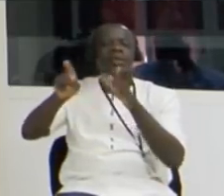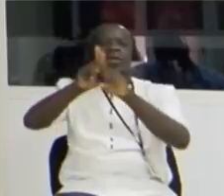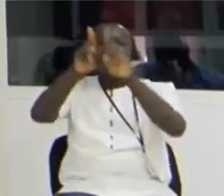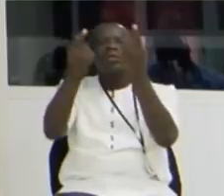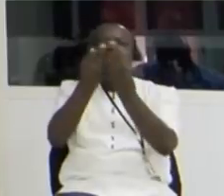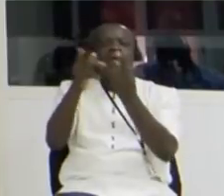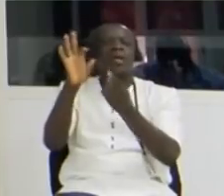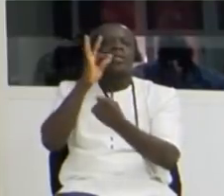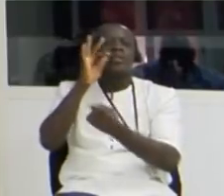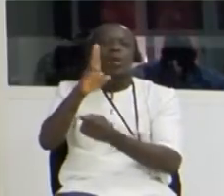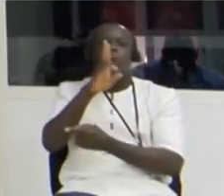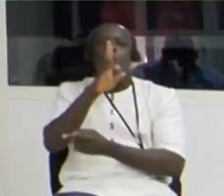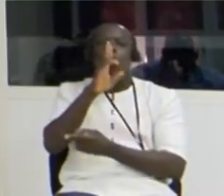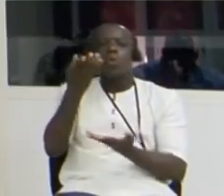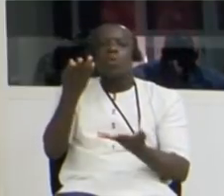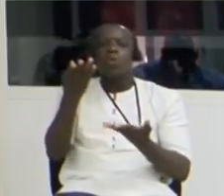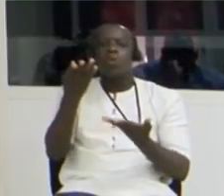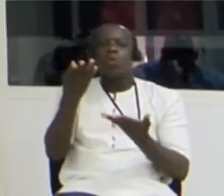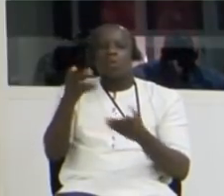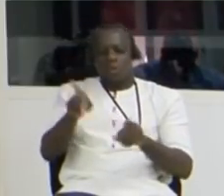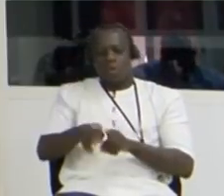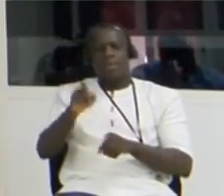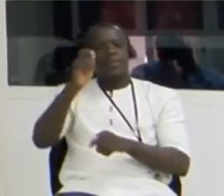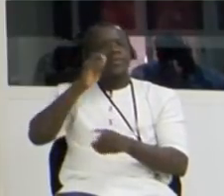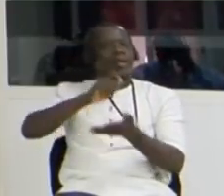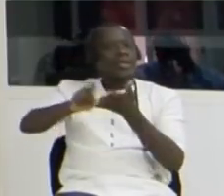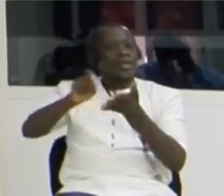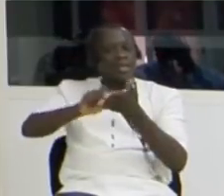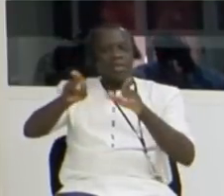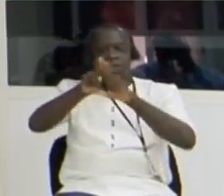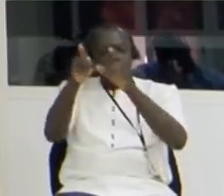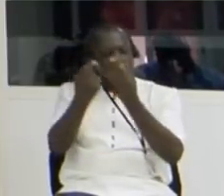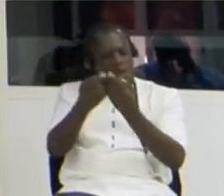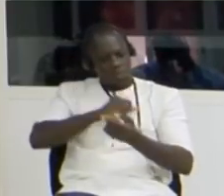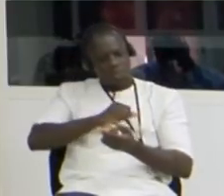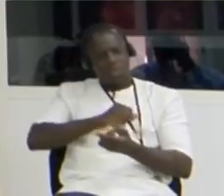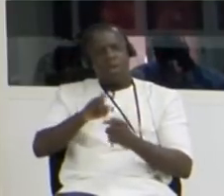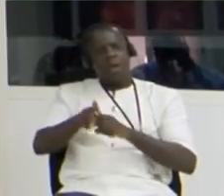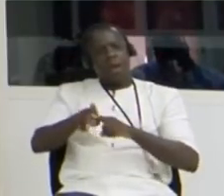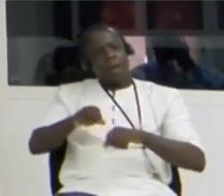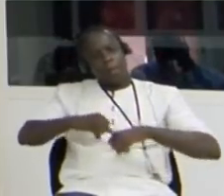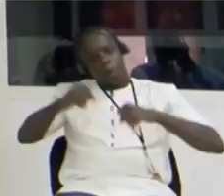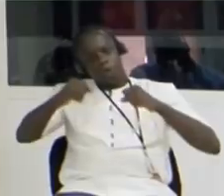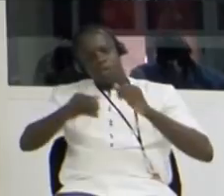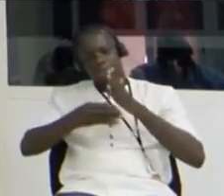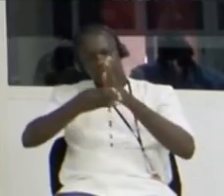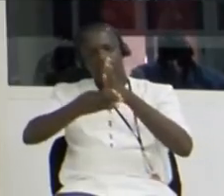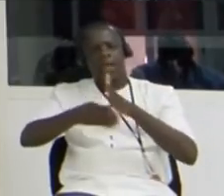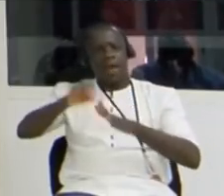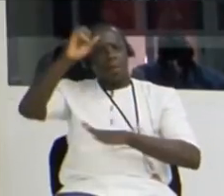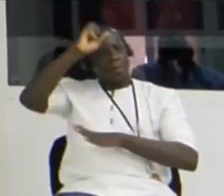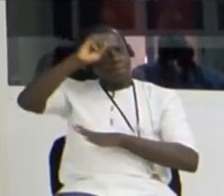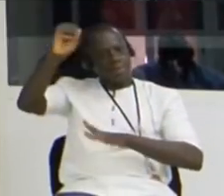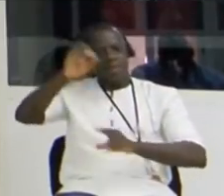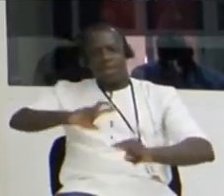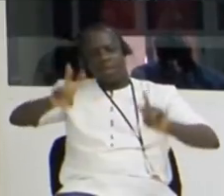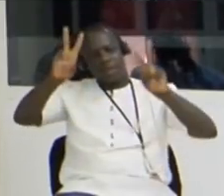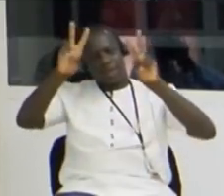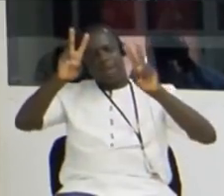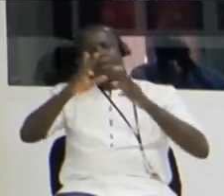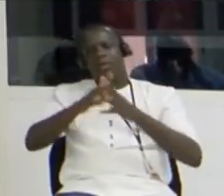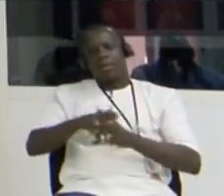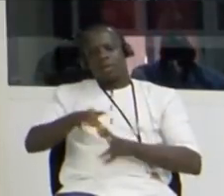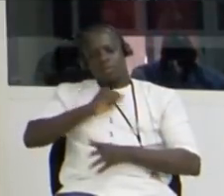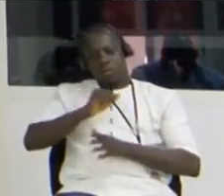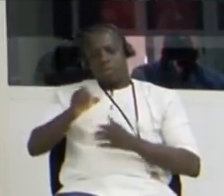As a civil servant, the Secretary General is answerable to the head of state, that is the President of the Republic. So he would be the one to direct him, to